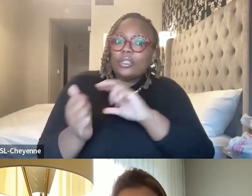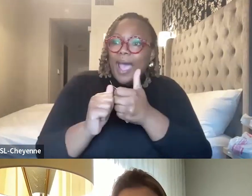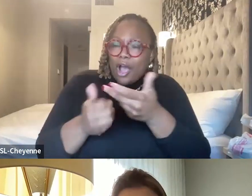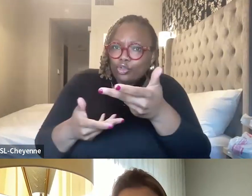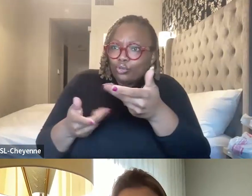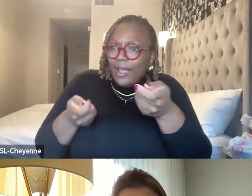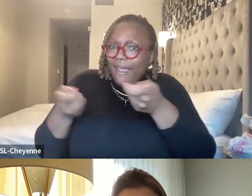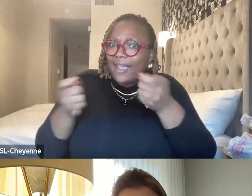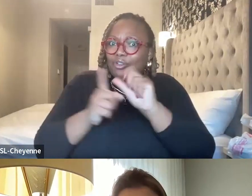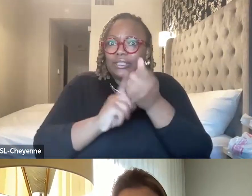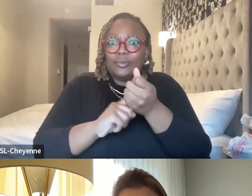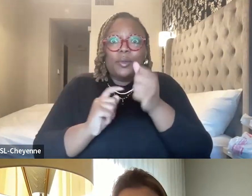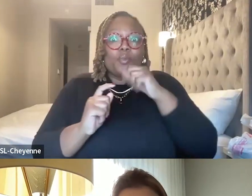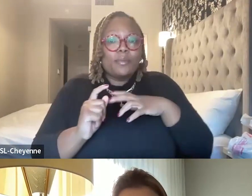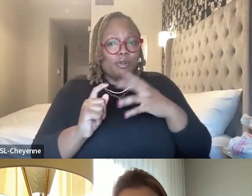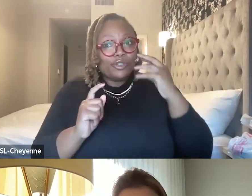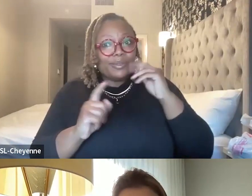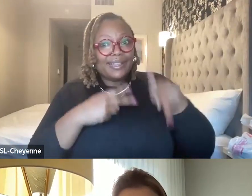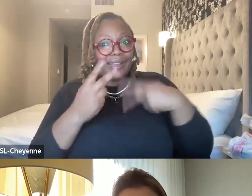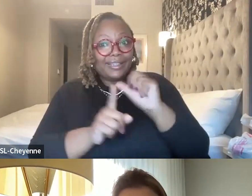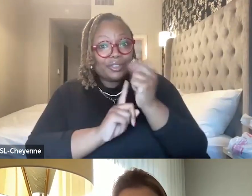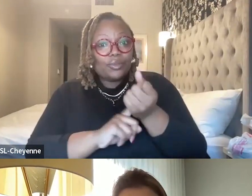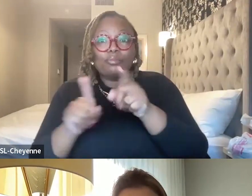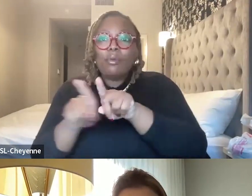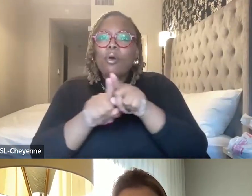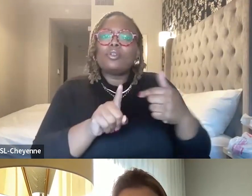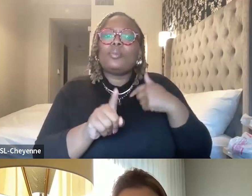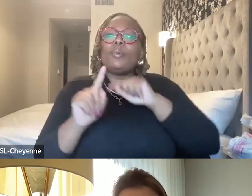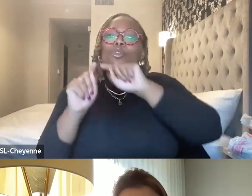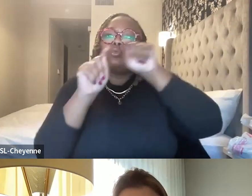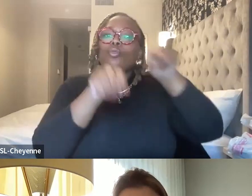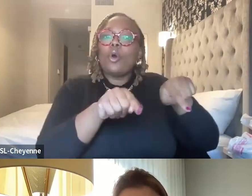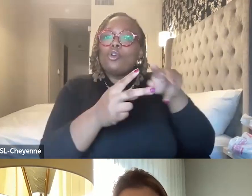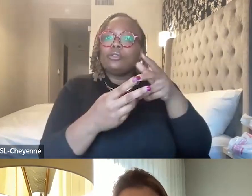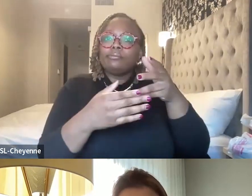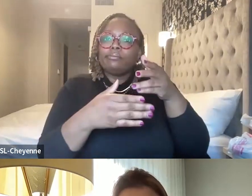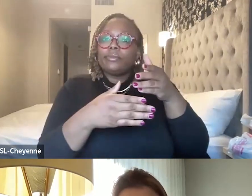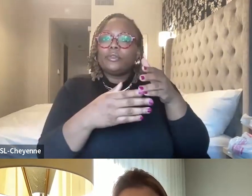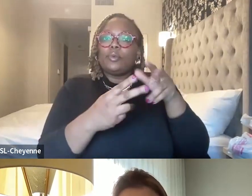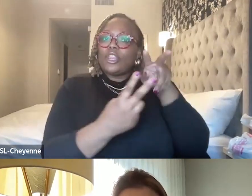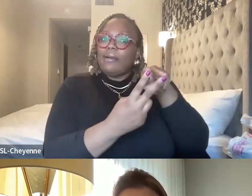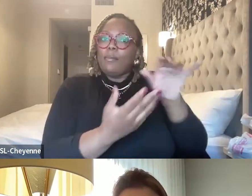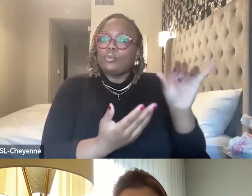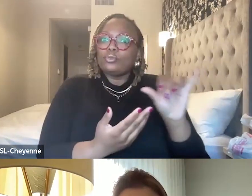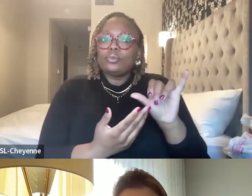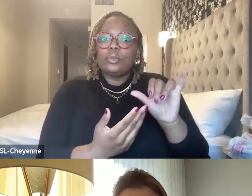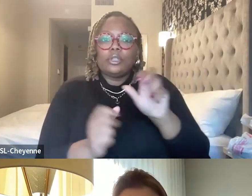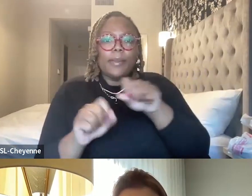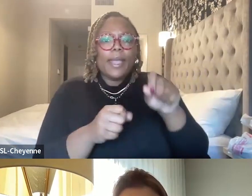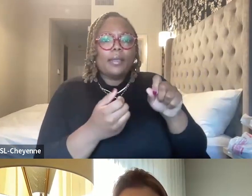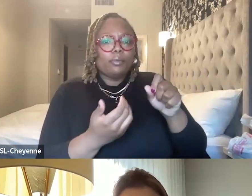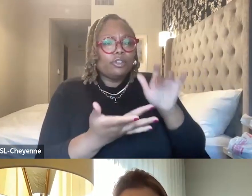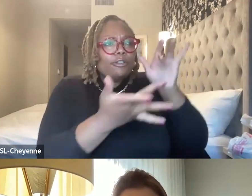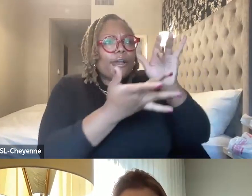deal with women in this kind of situation. And we want to go to the couples, you know, to be able to